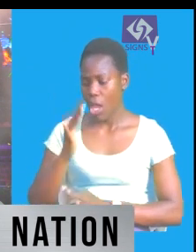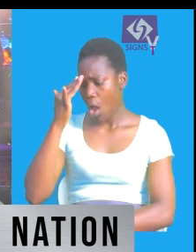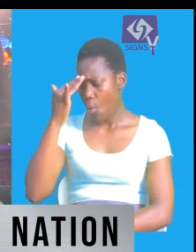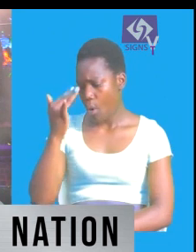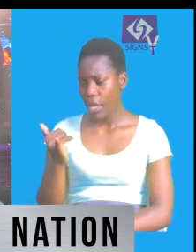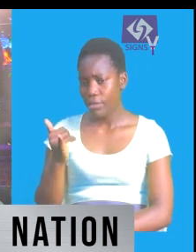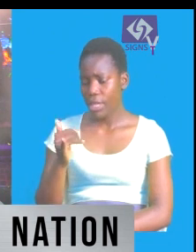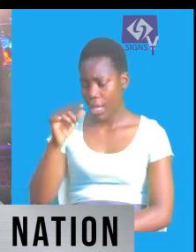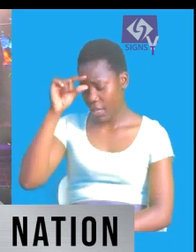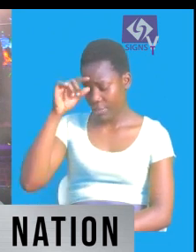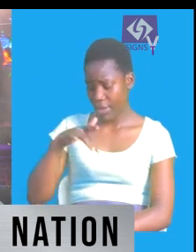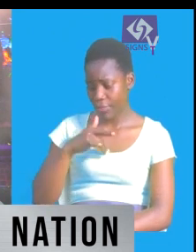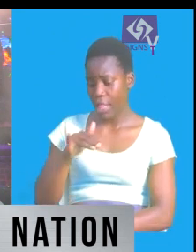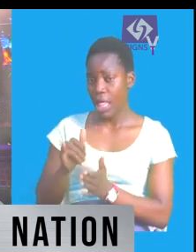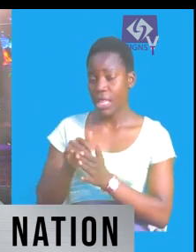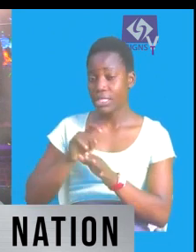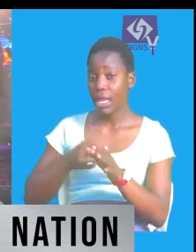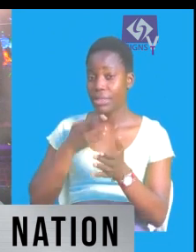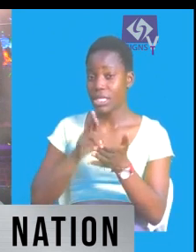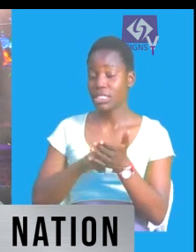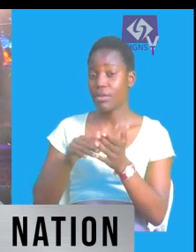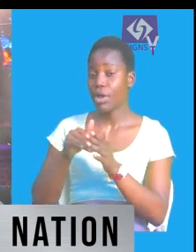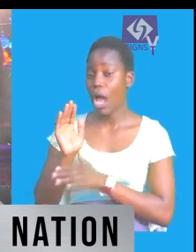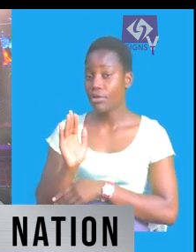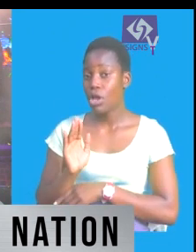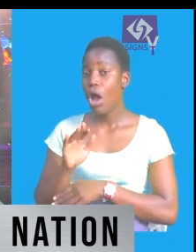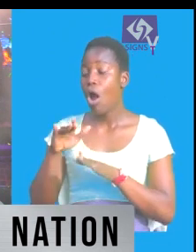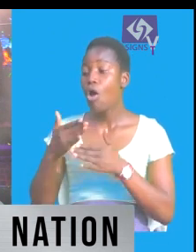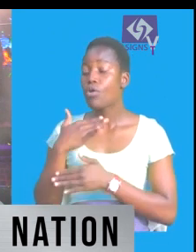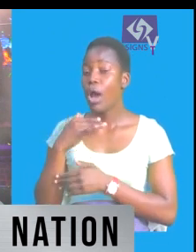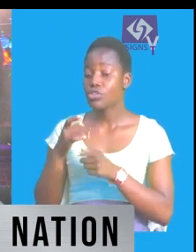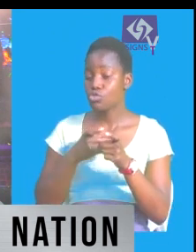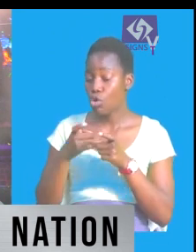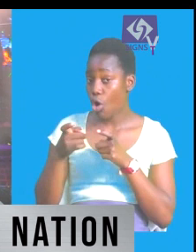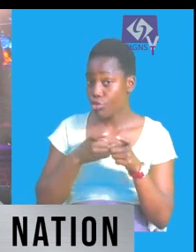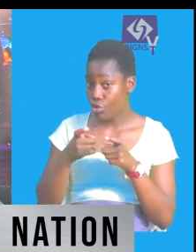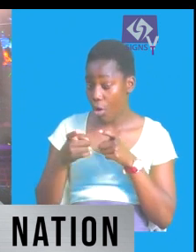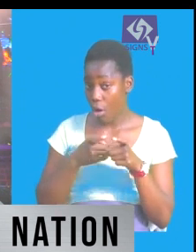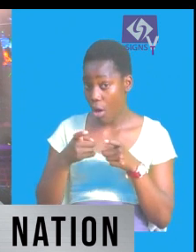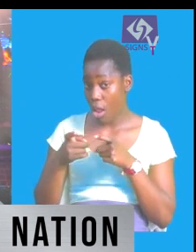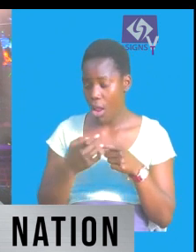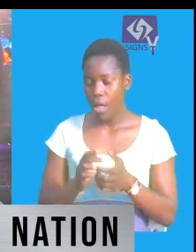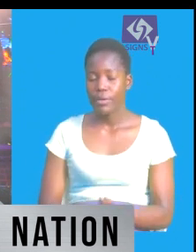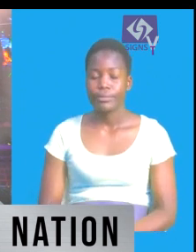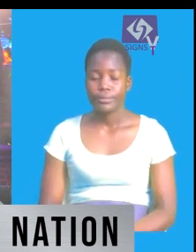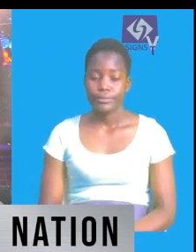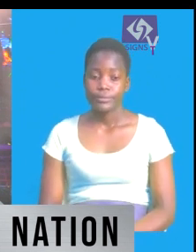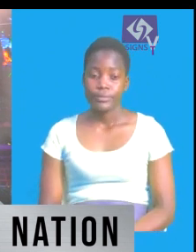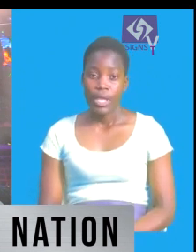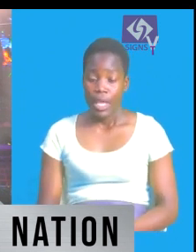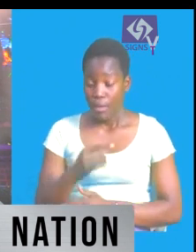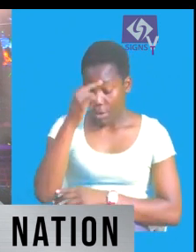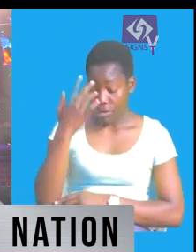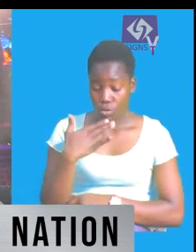they feel like when the results will come, or why do they want to take charge? But is it because they